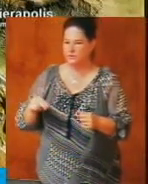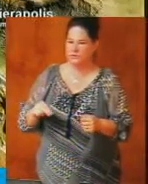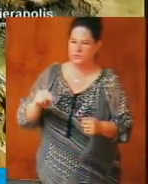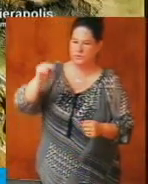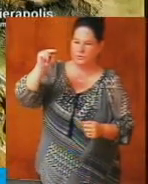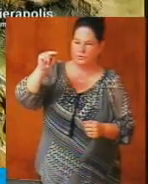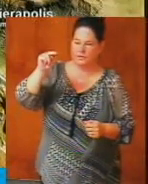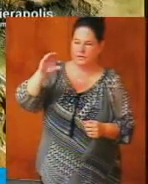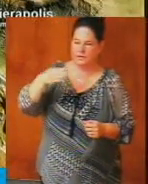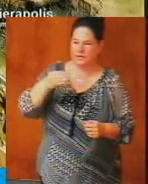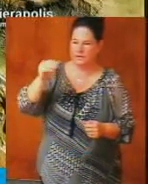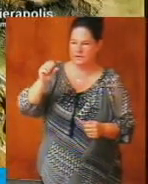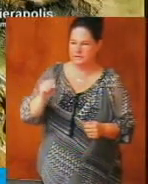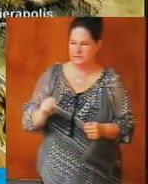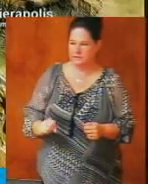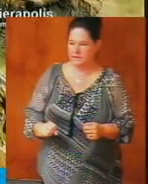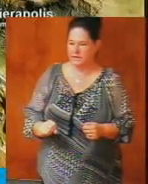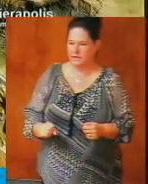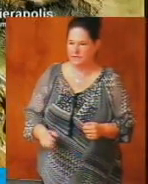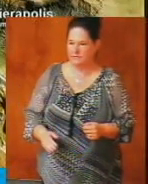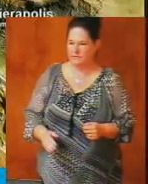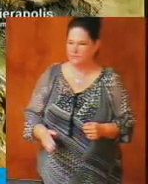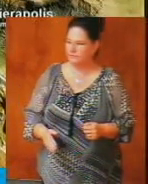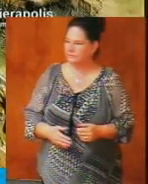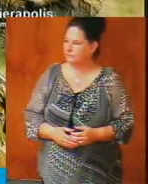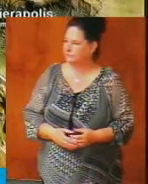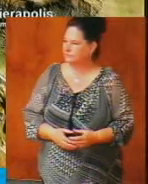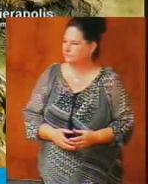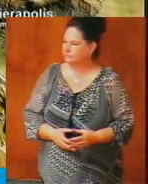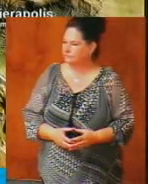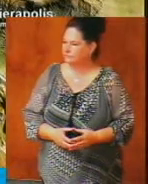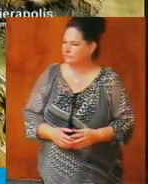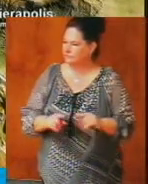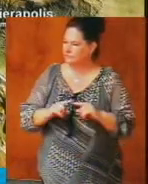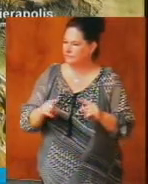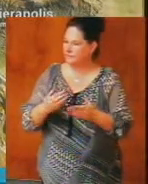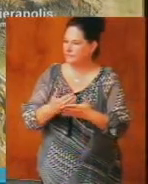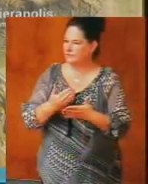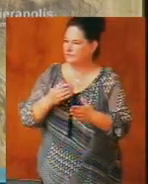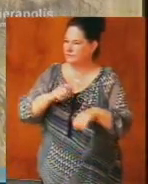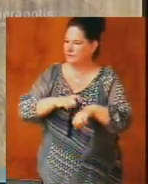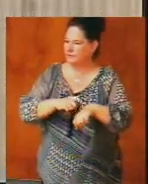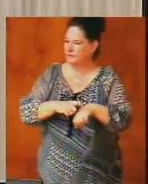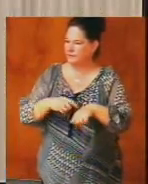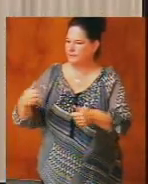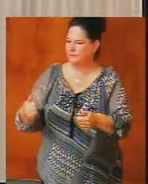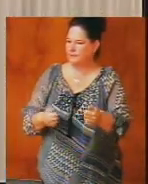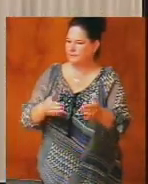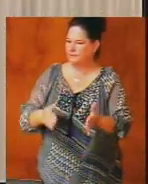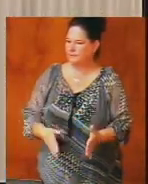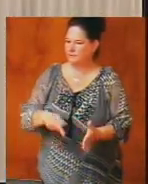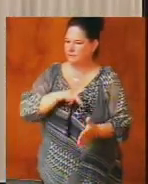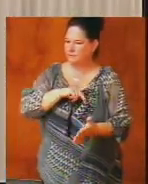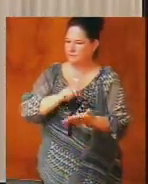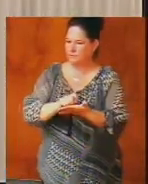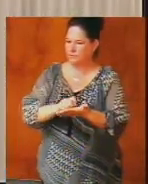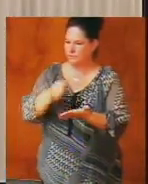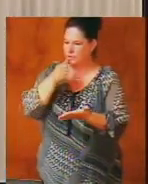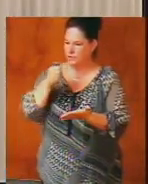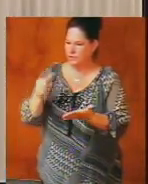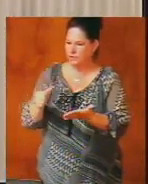north and south. But by the time the Apostle Paul wrote this letter,